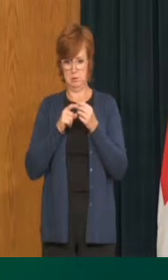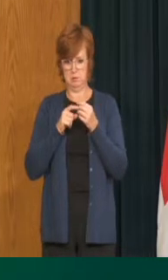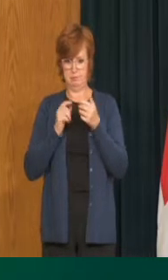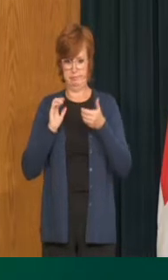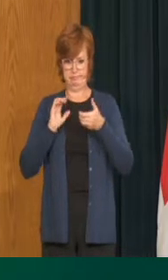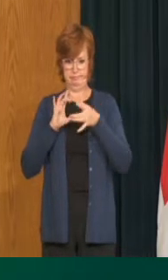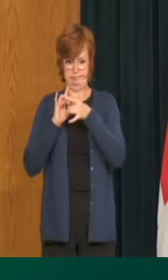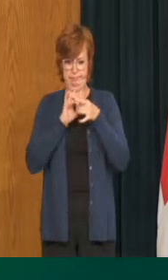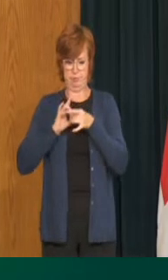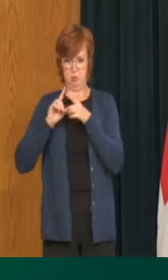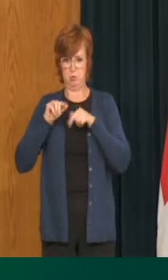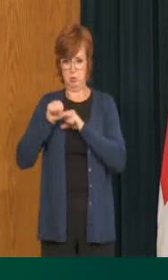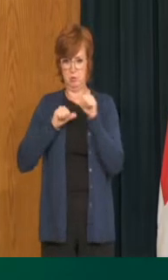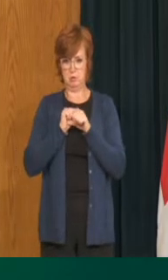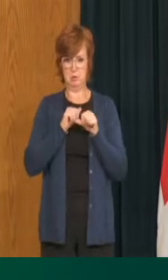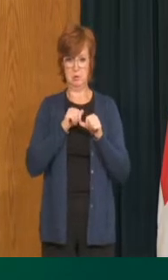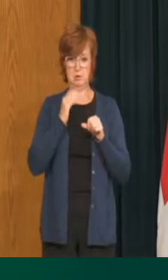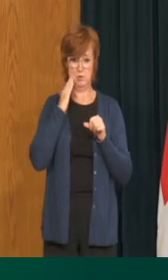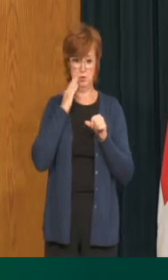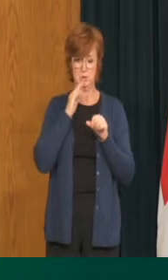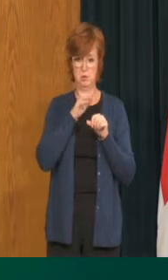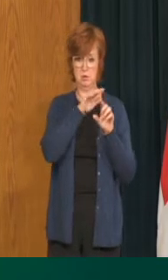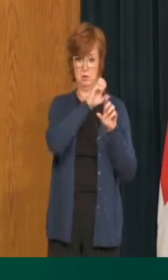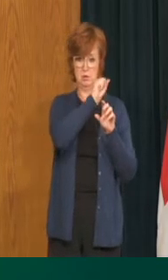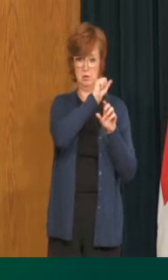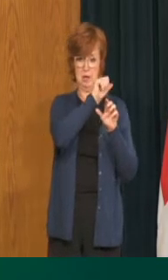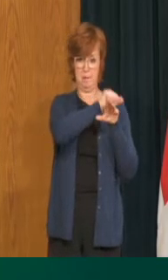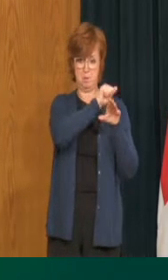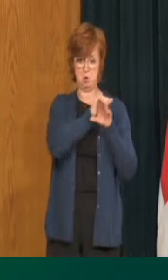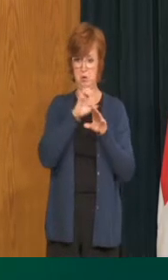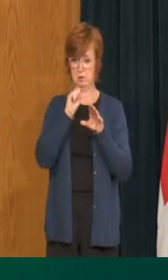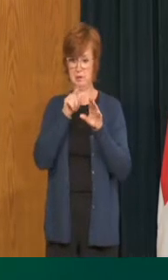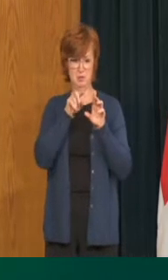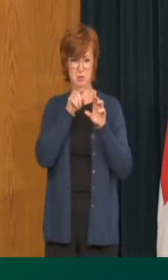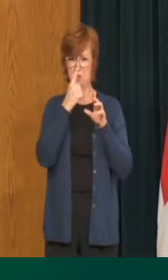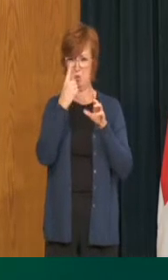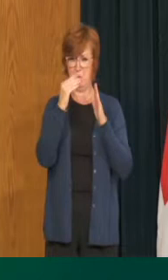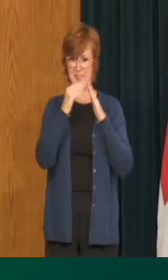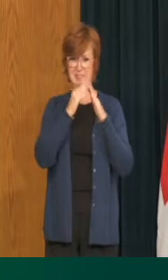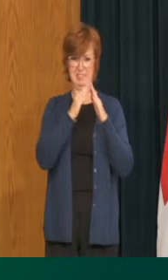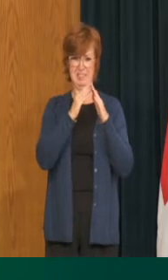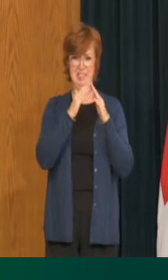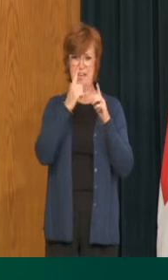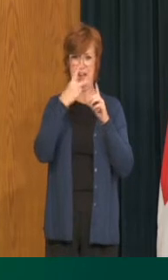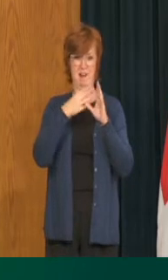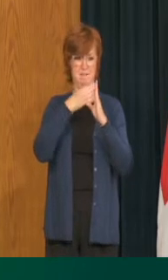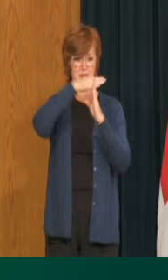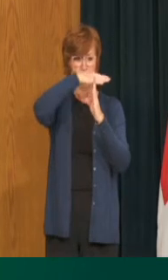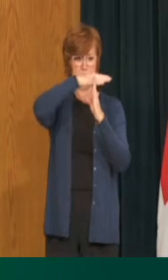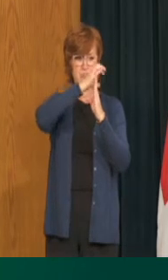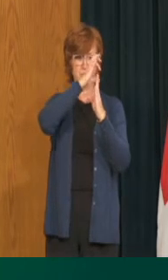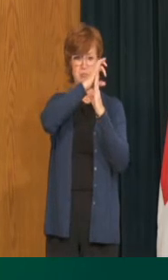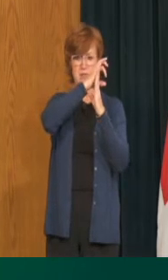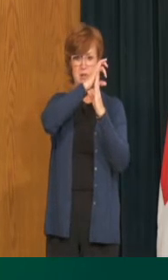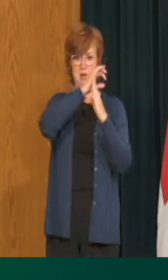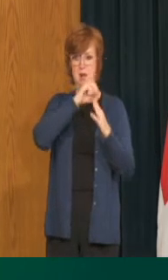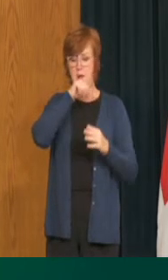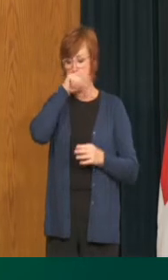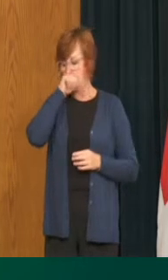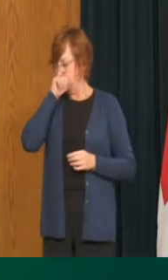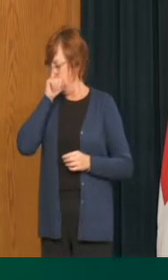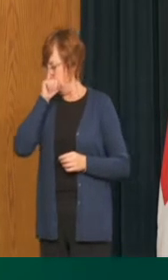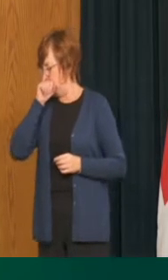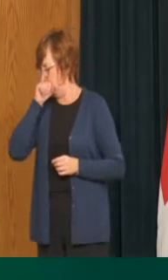and Alberta. We have people that are traveling back and forth between Saskatchewan and Alberta daily for work, Saskatchewan and Manitoba as